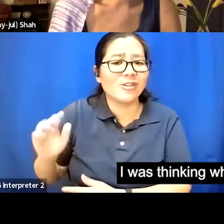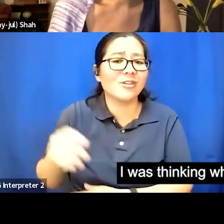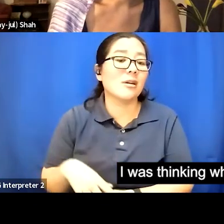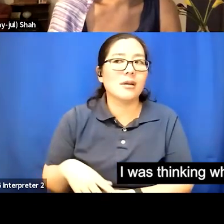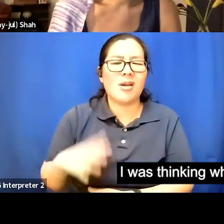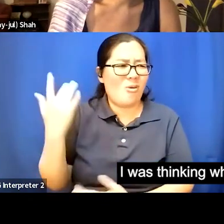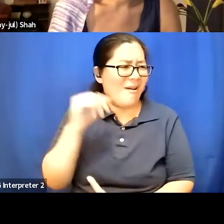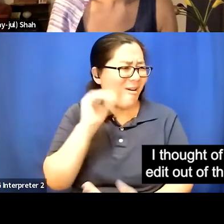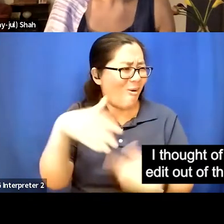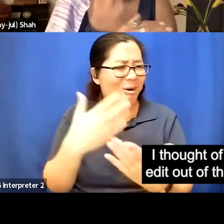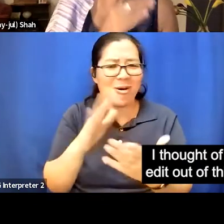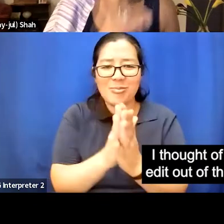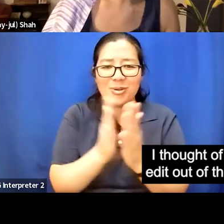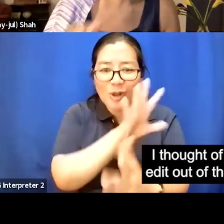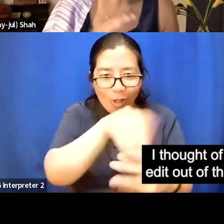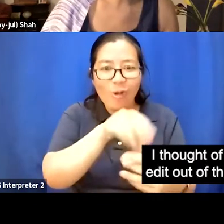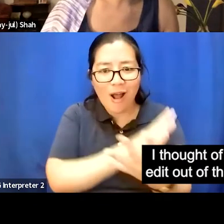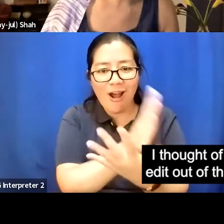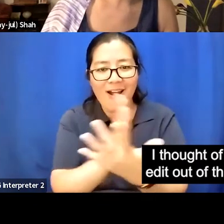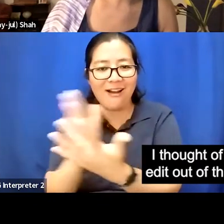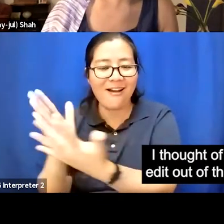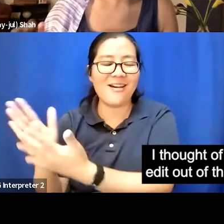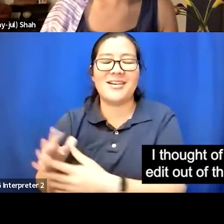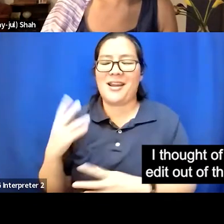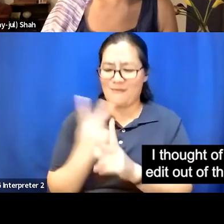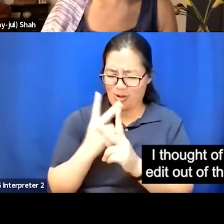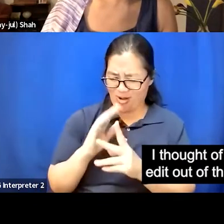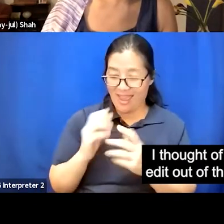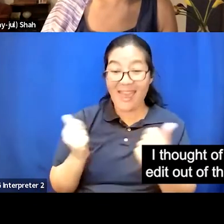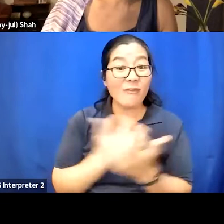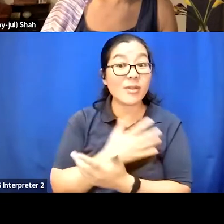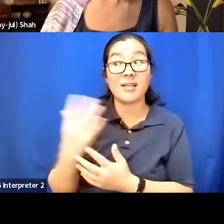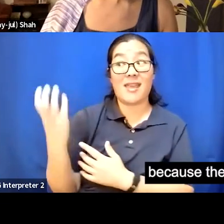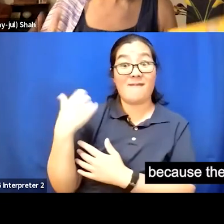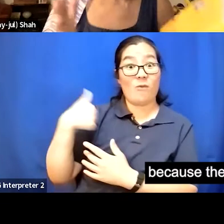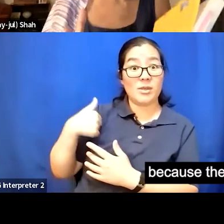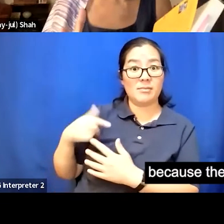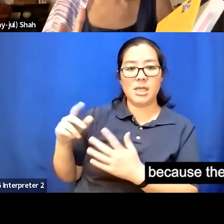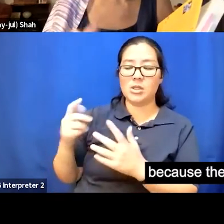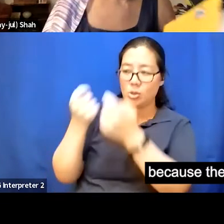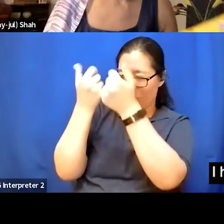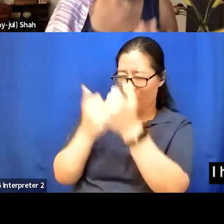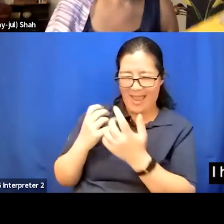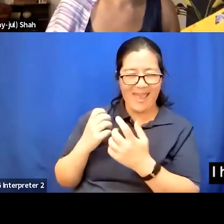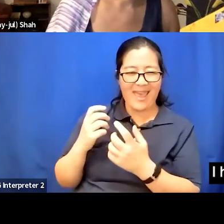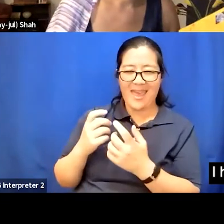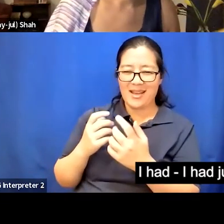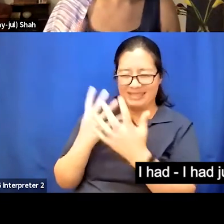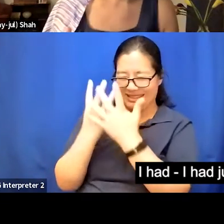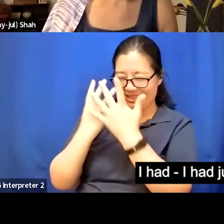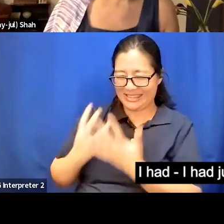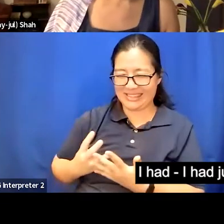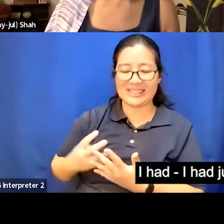all books like this? You know, I thought of all the things I had to edit out of This Is One Way to Dance because they didn't fit. You know, I had images,